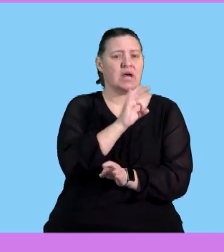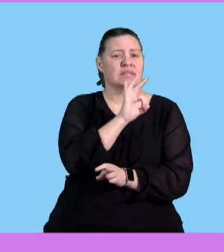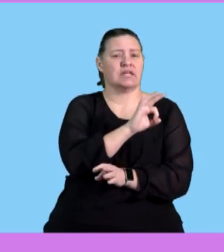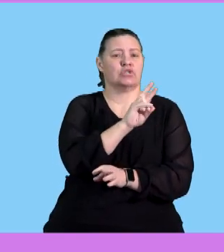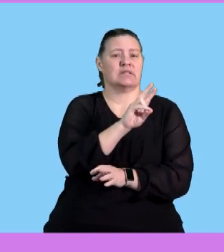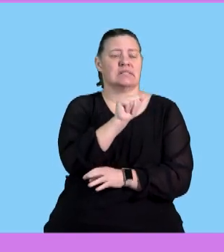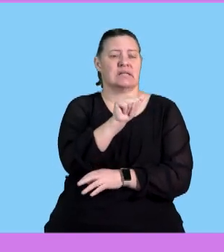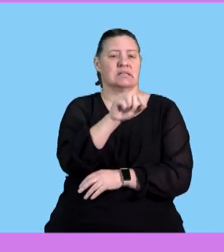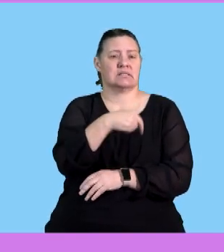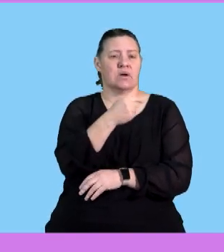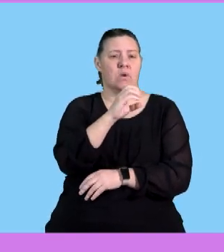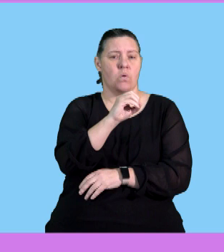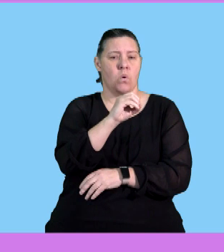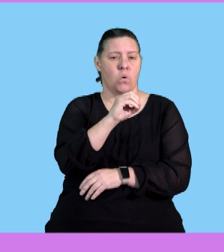was